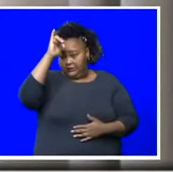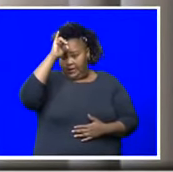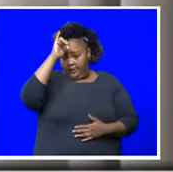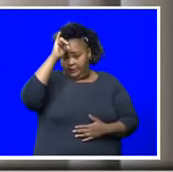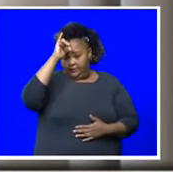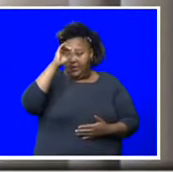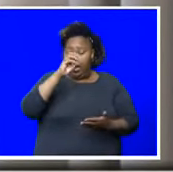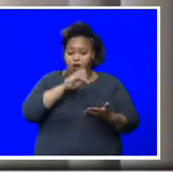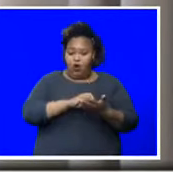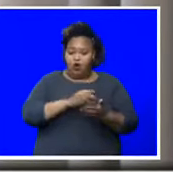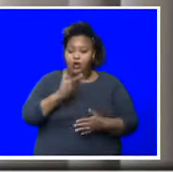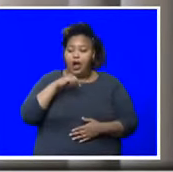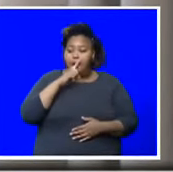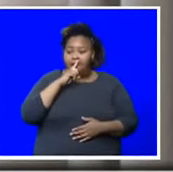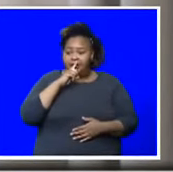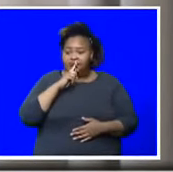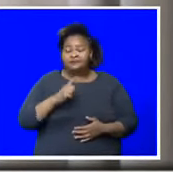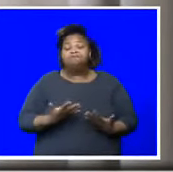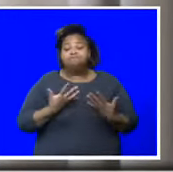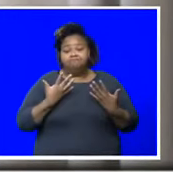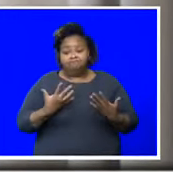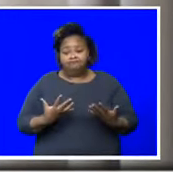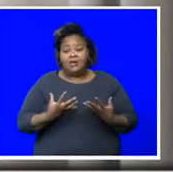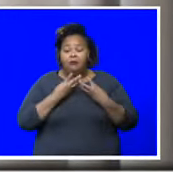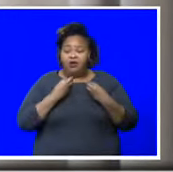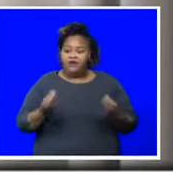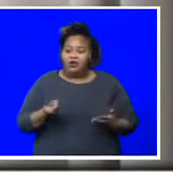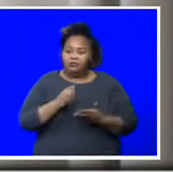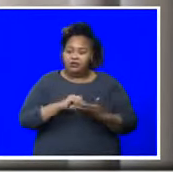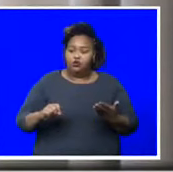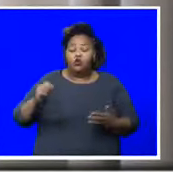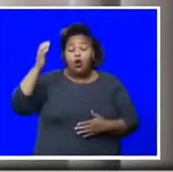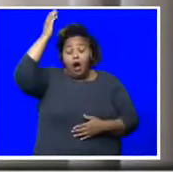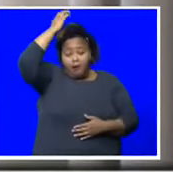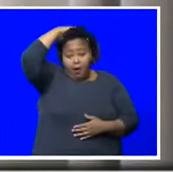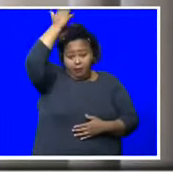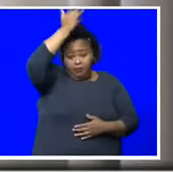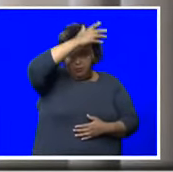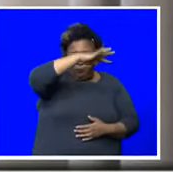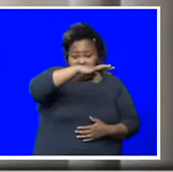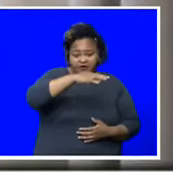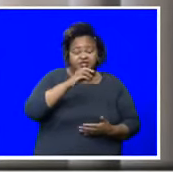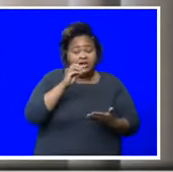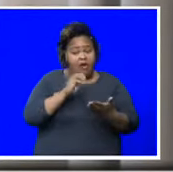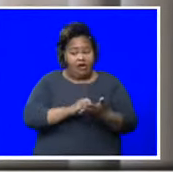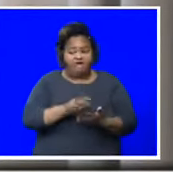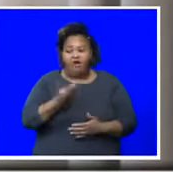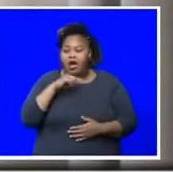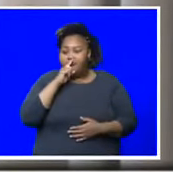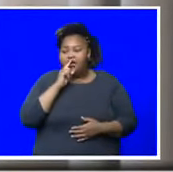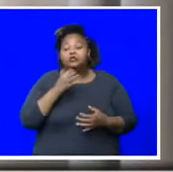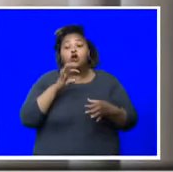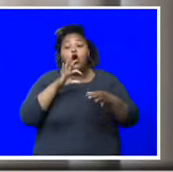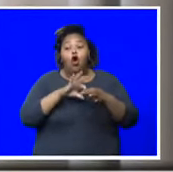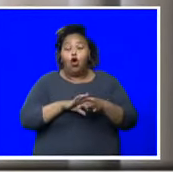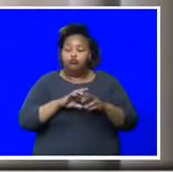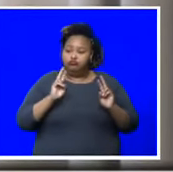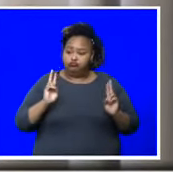skilled people, graduates, that are sitting at home. So it means that somehow there is a disconnect